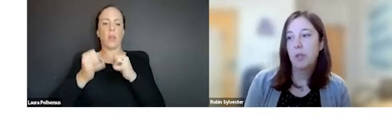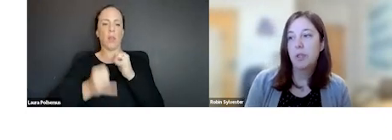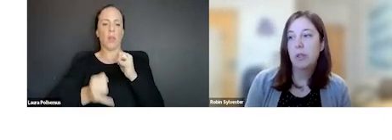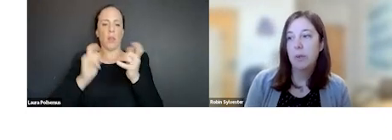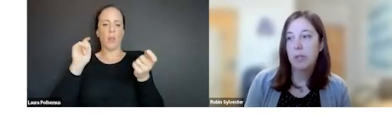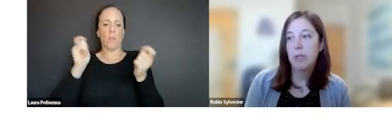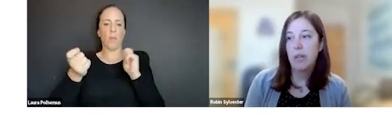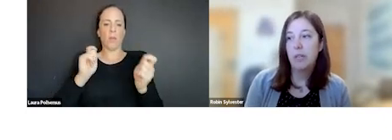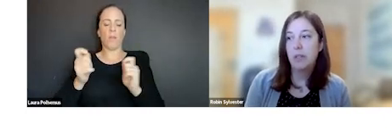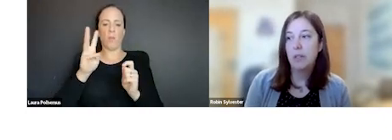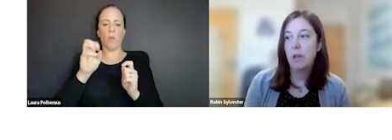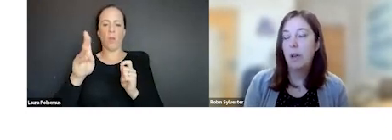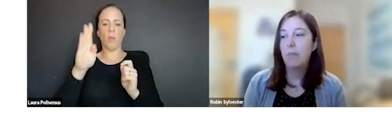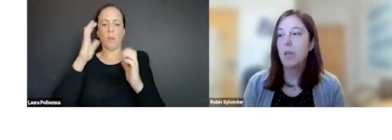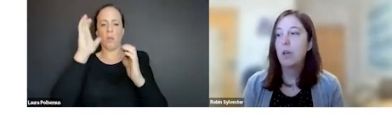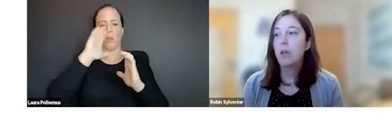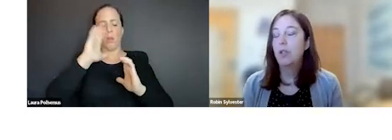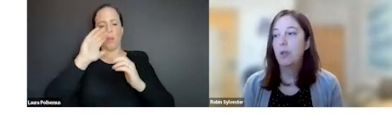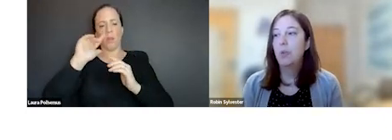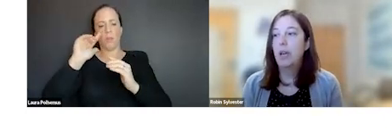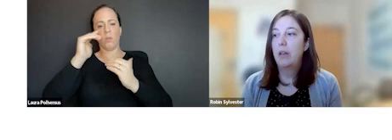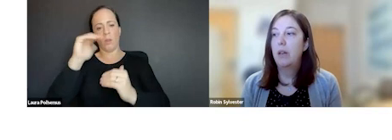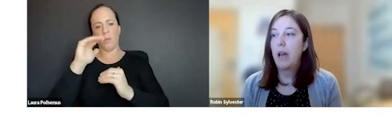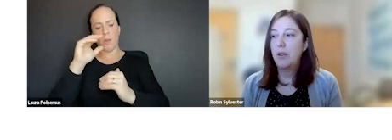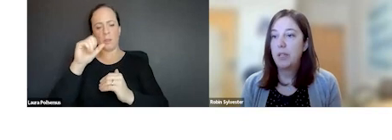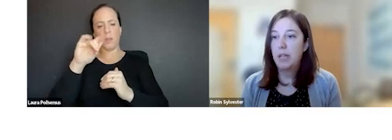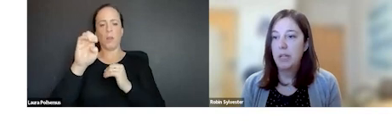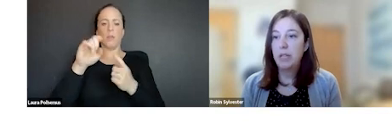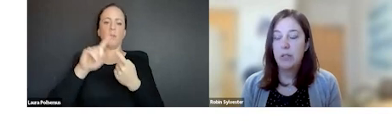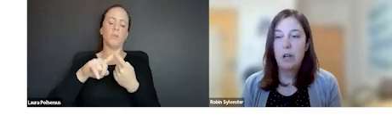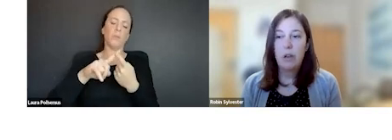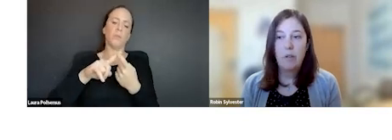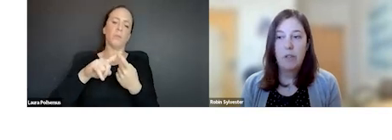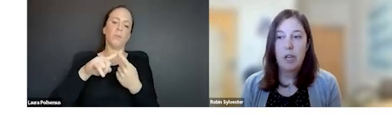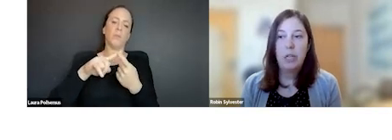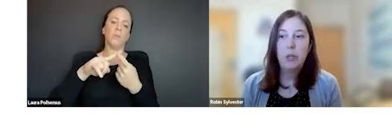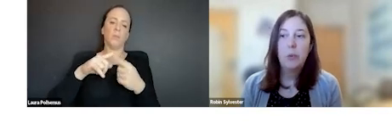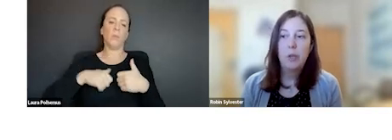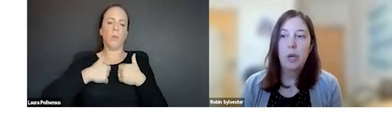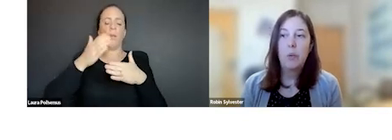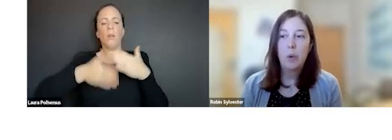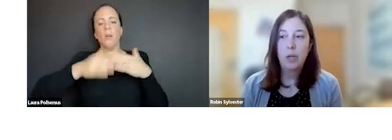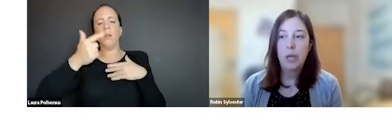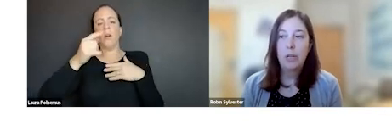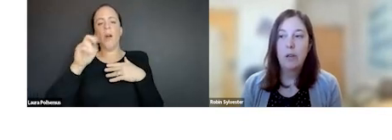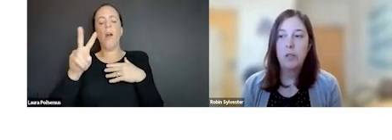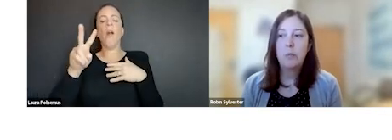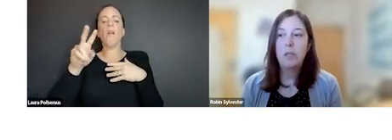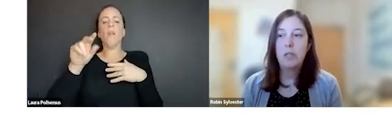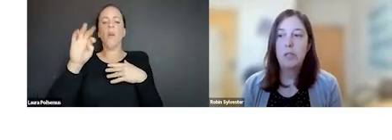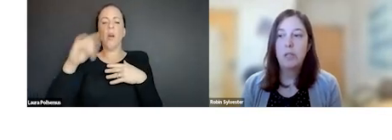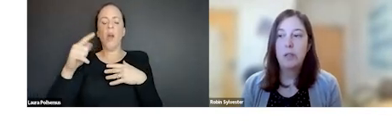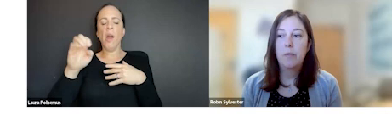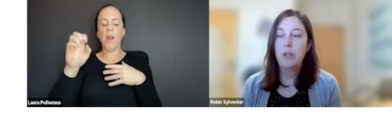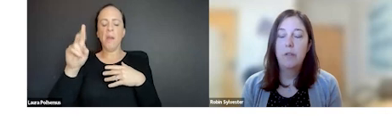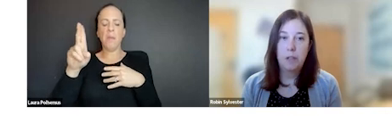web searches to limit the site to an address ending in .gov, .edu, or .org can also be